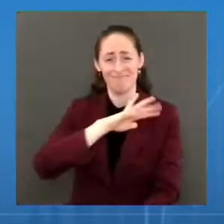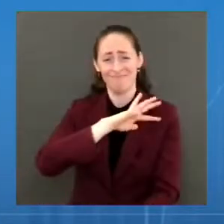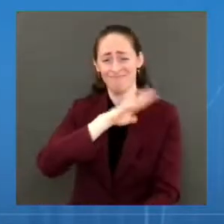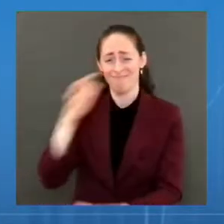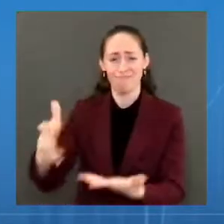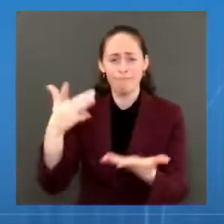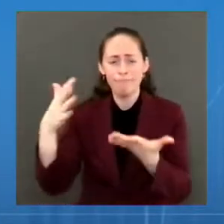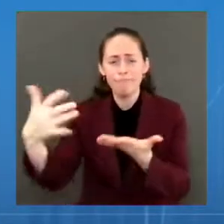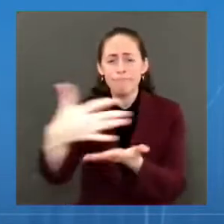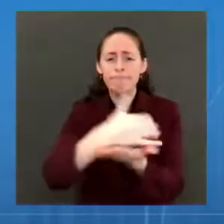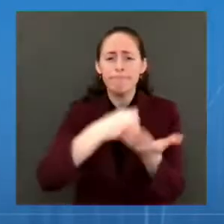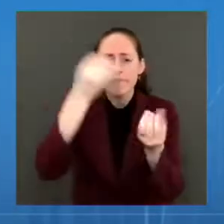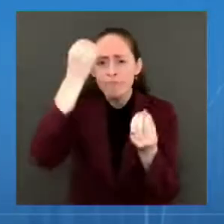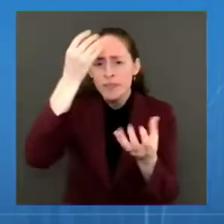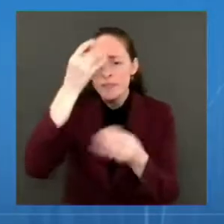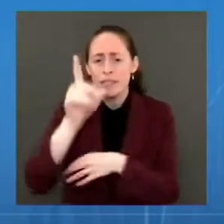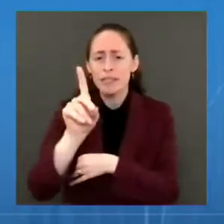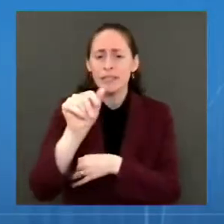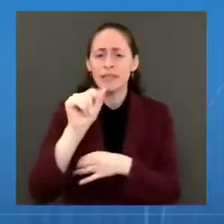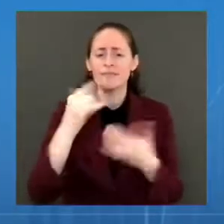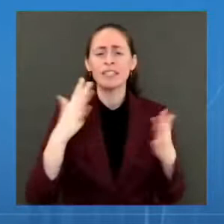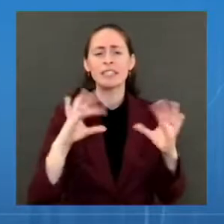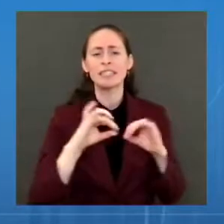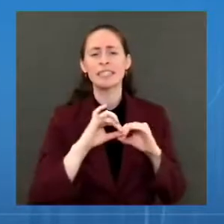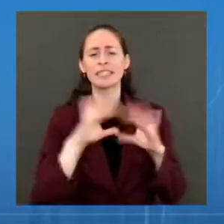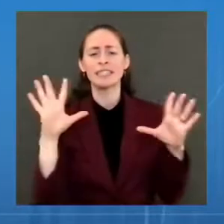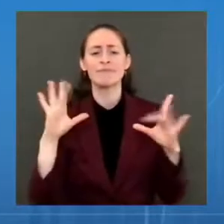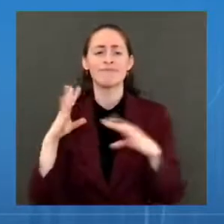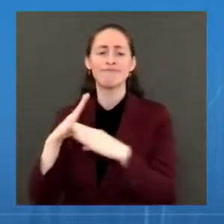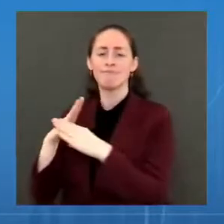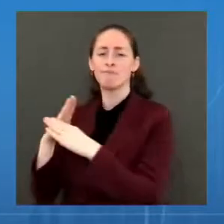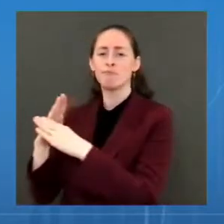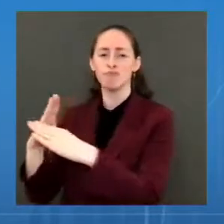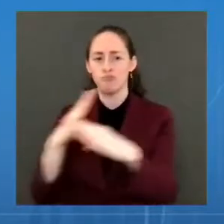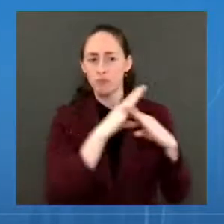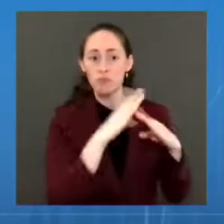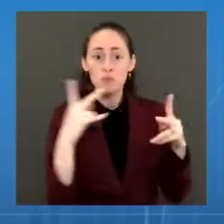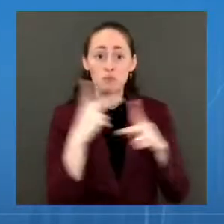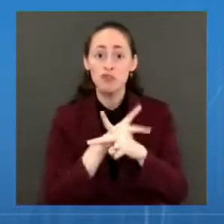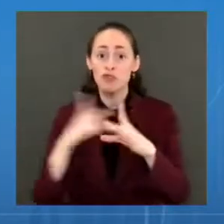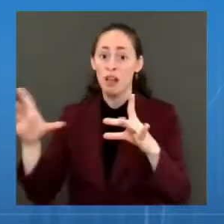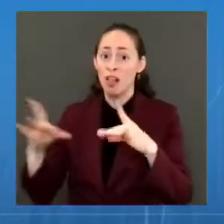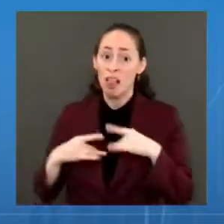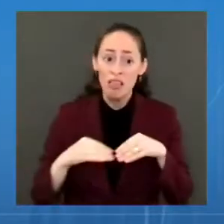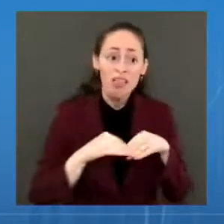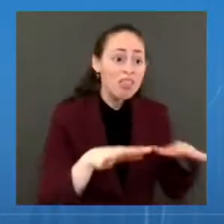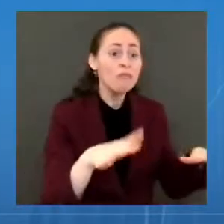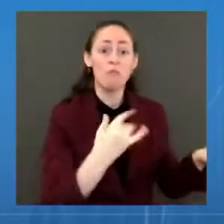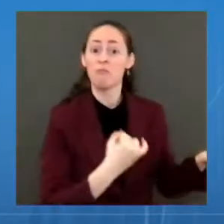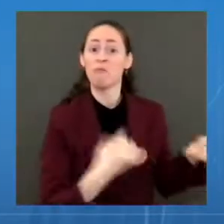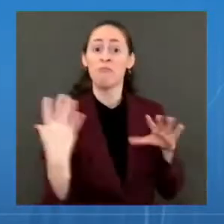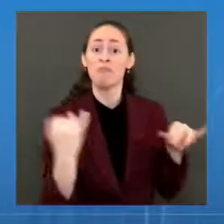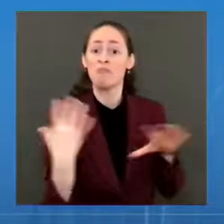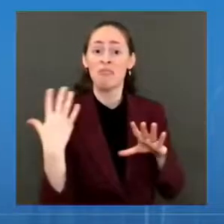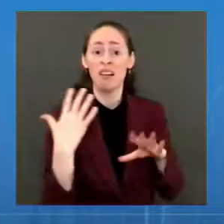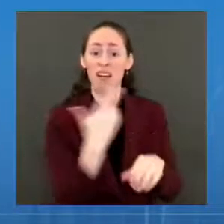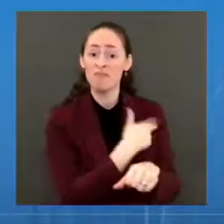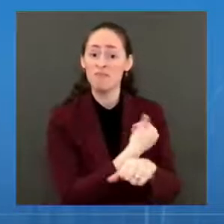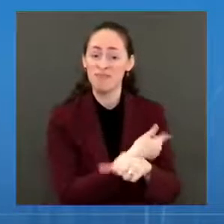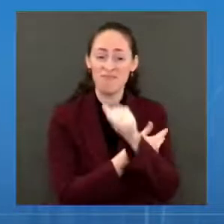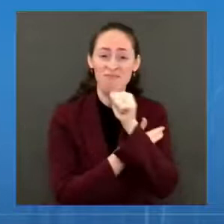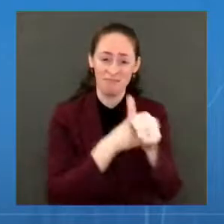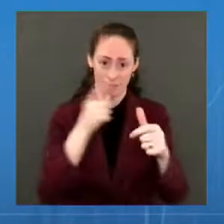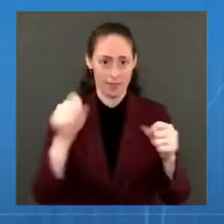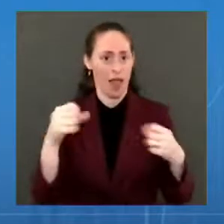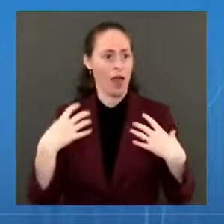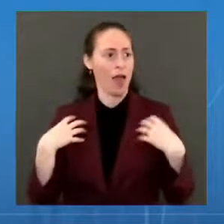infections, hospitalizations, and save lives. So now we ask the question, do we need